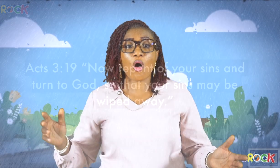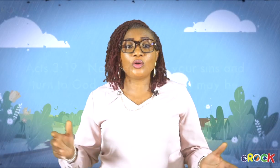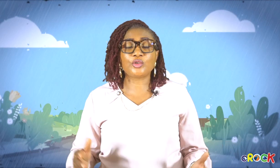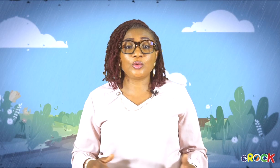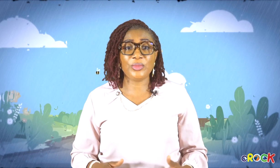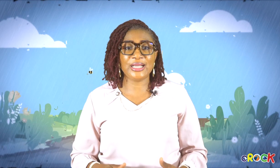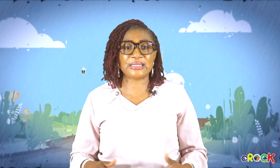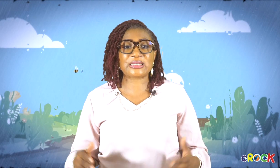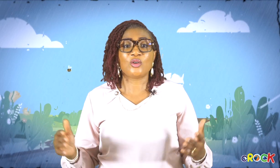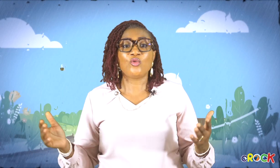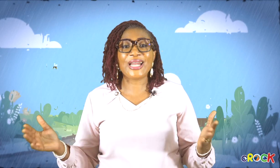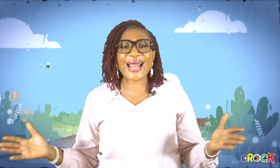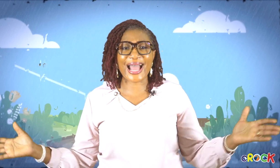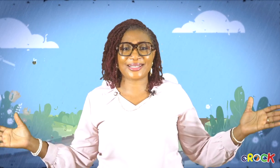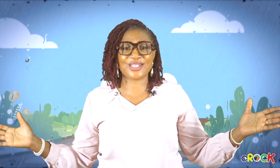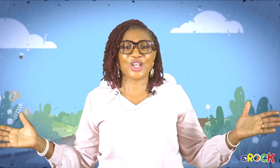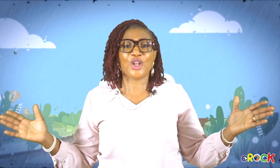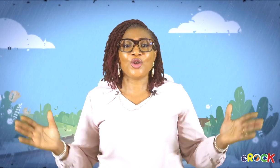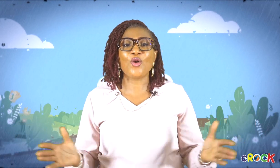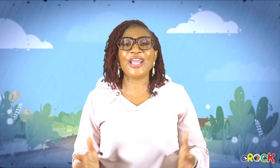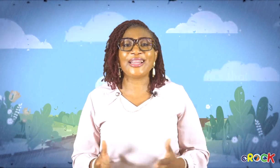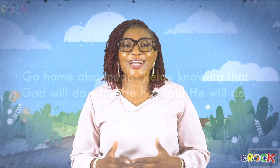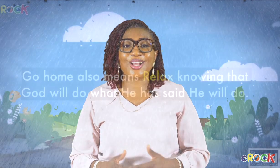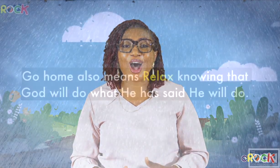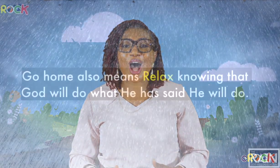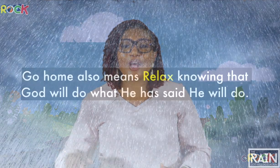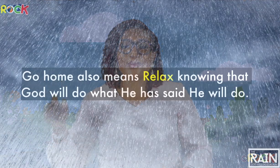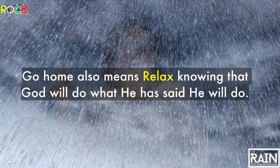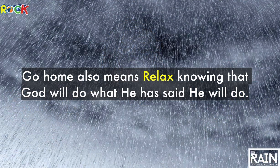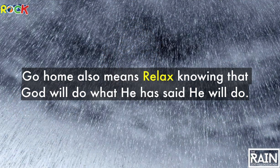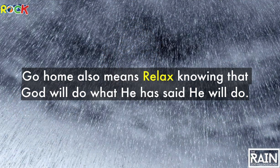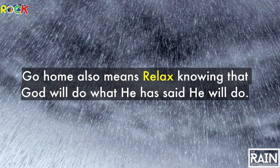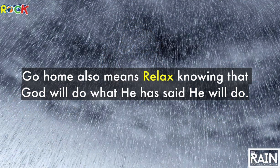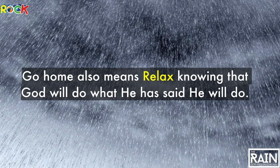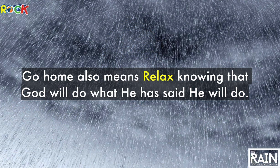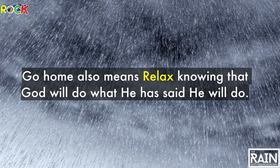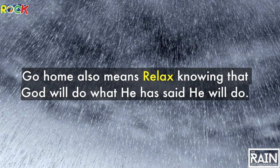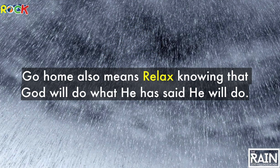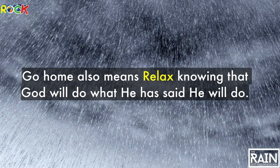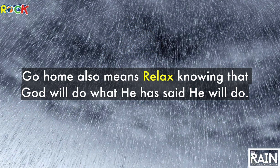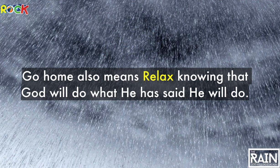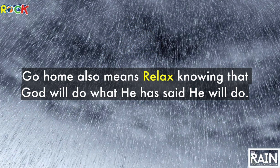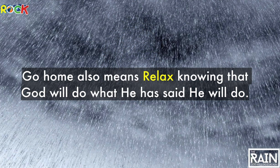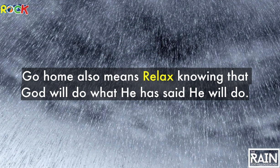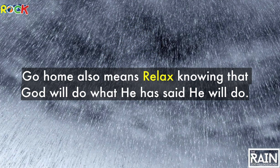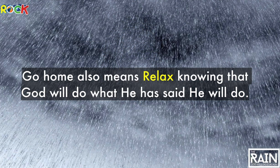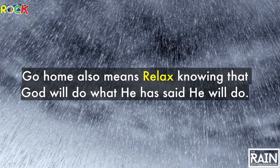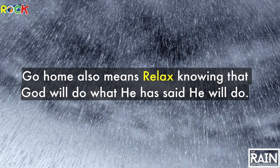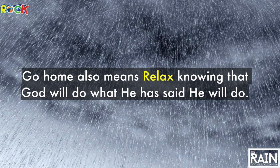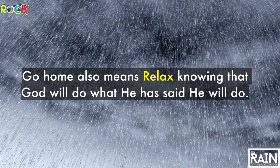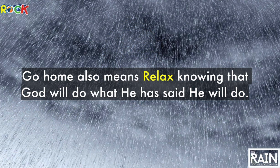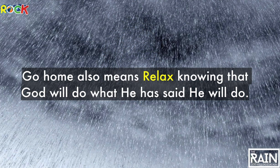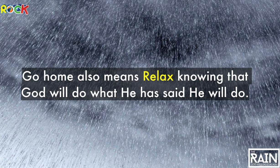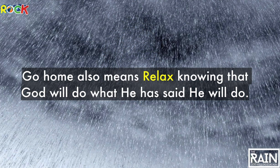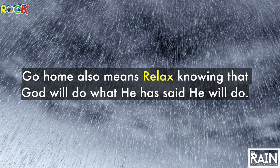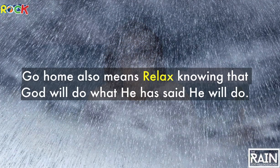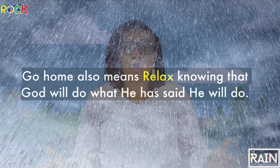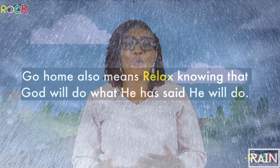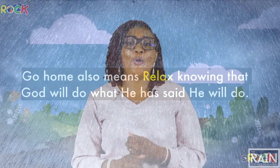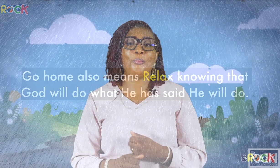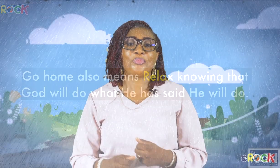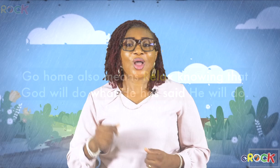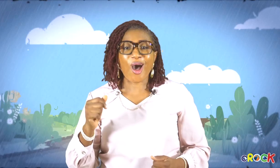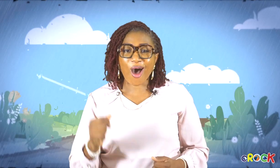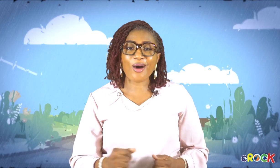home also means relax, knowing that God will do what he has said he will do.